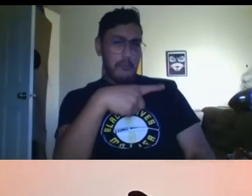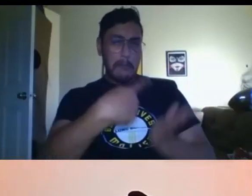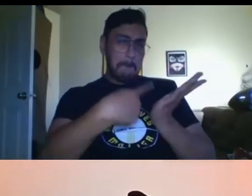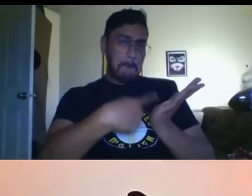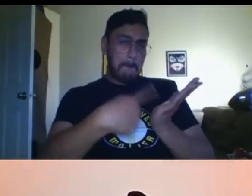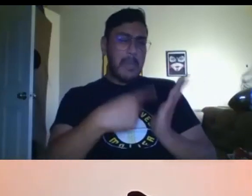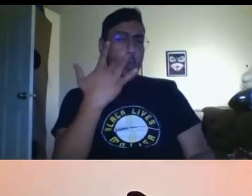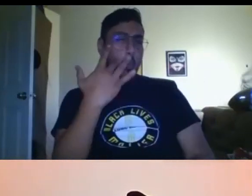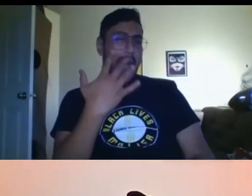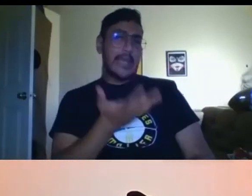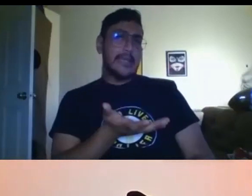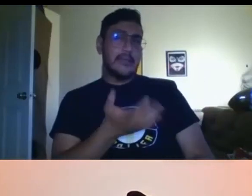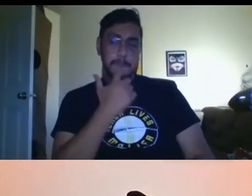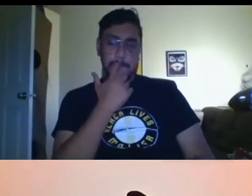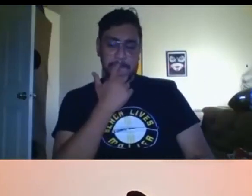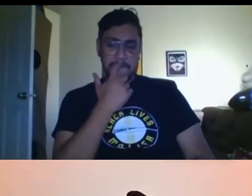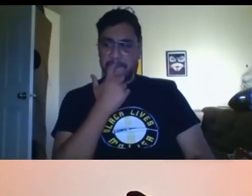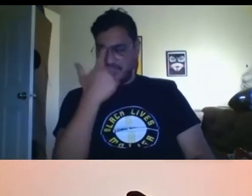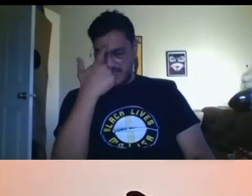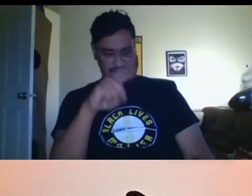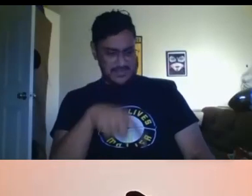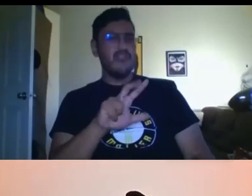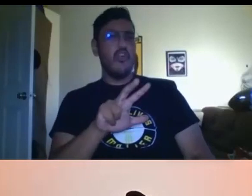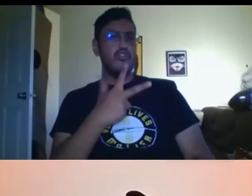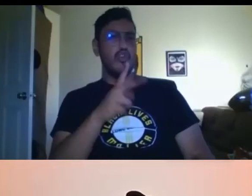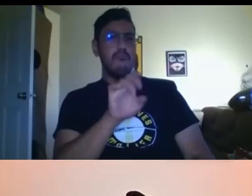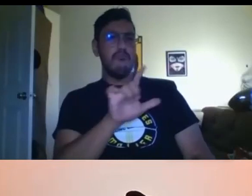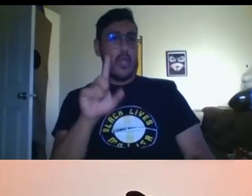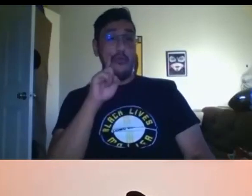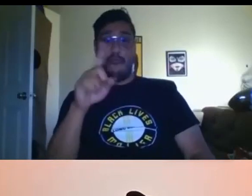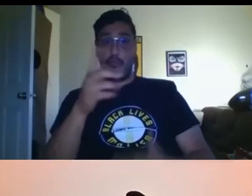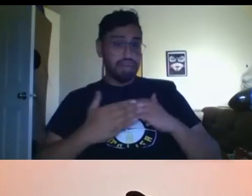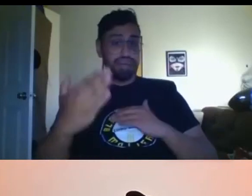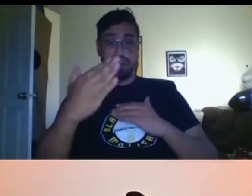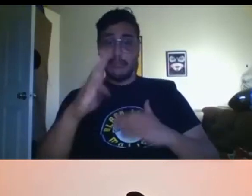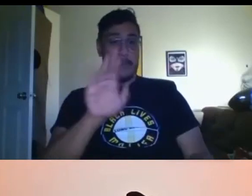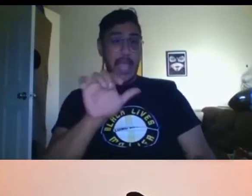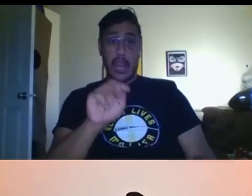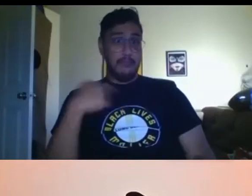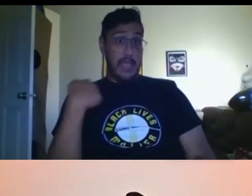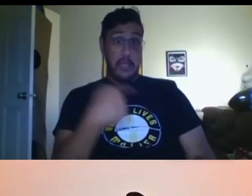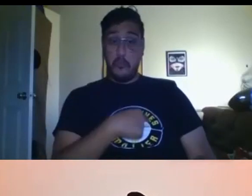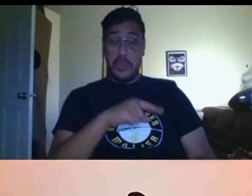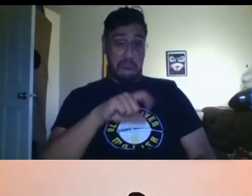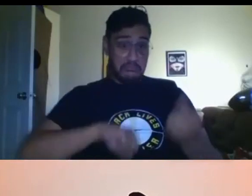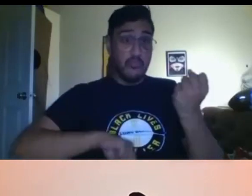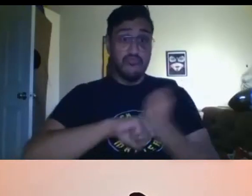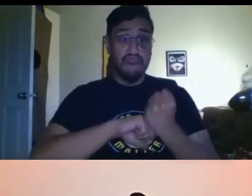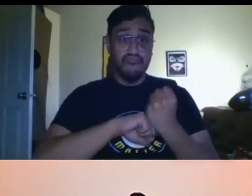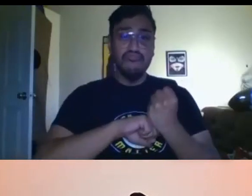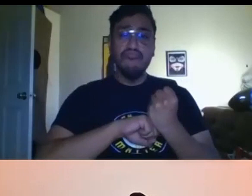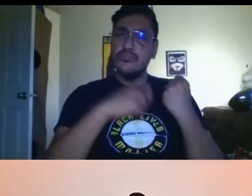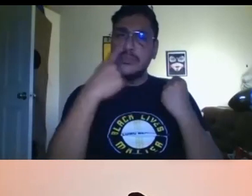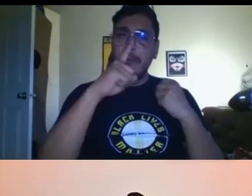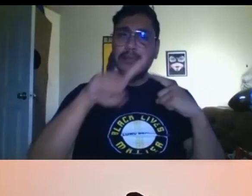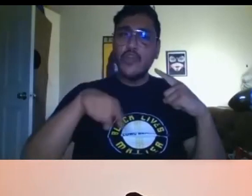I believe, just the third bill in the life of Black Lives Matter that we've ever co-sponsored? Can you talk about why it was